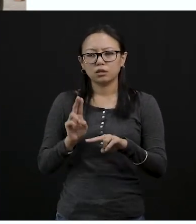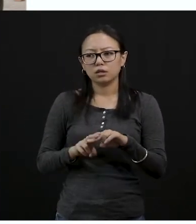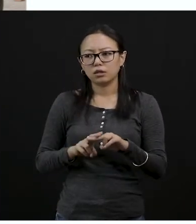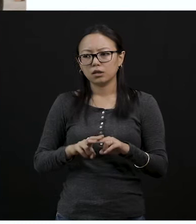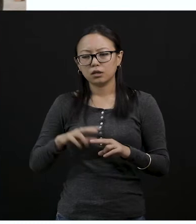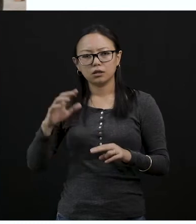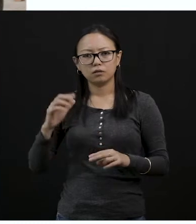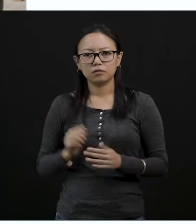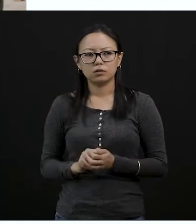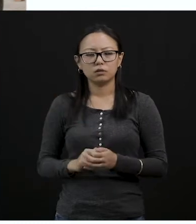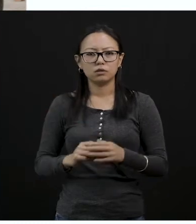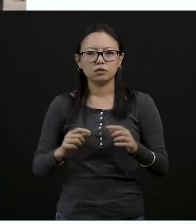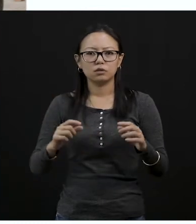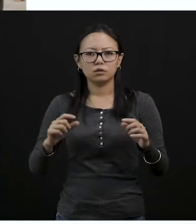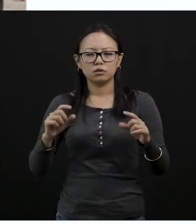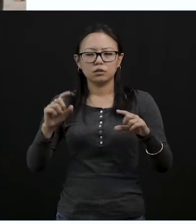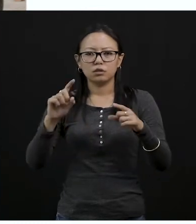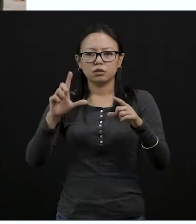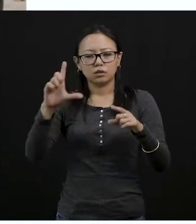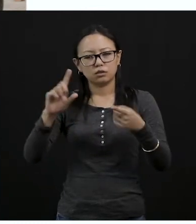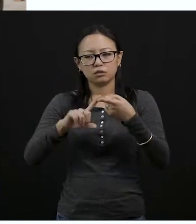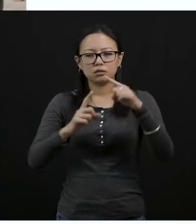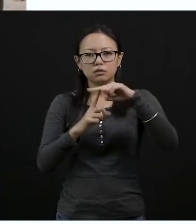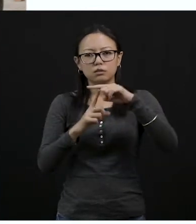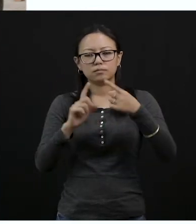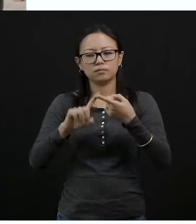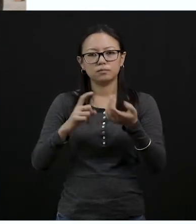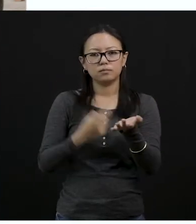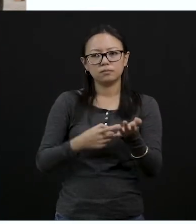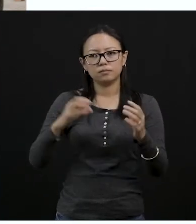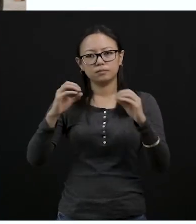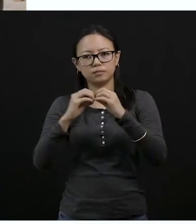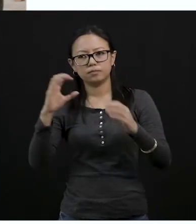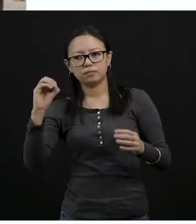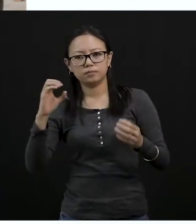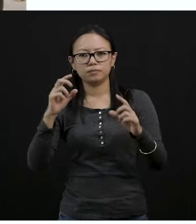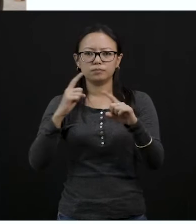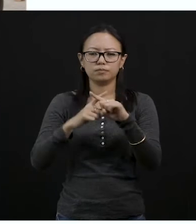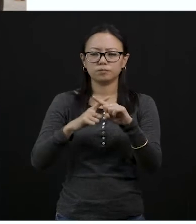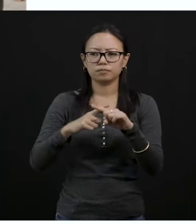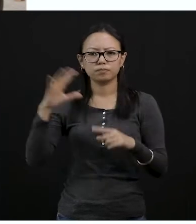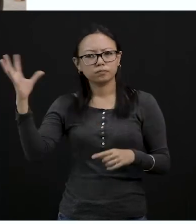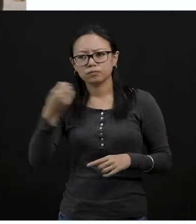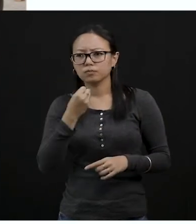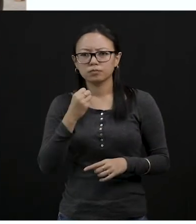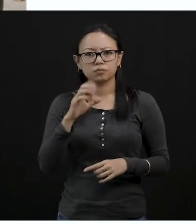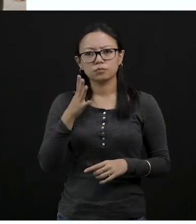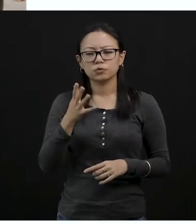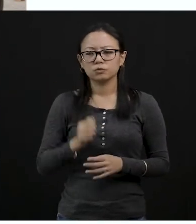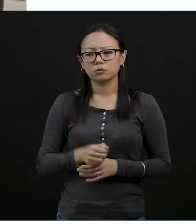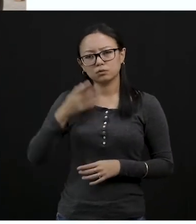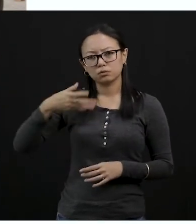that post office you will go and personally hand it over to the ones who are working in the post